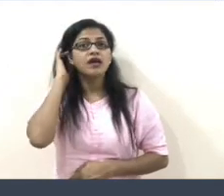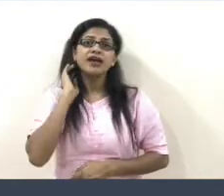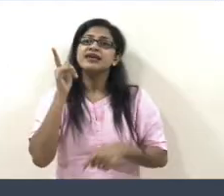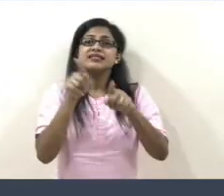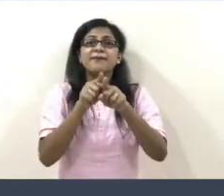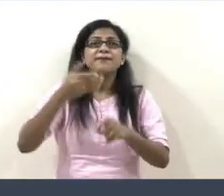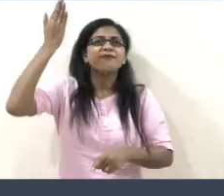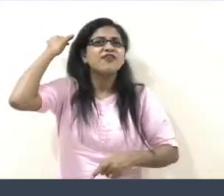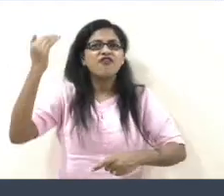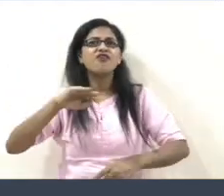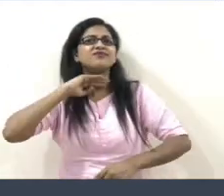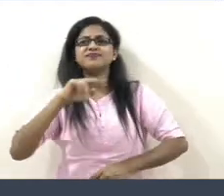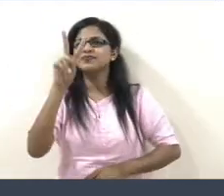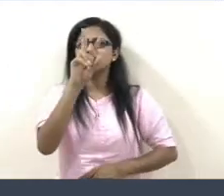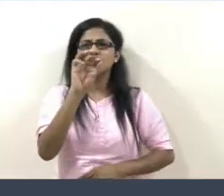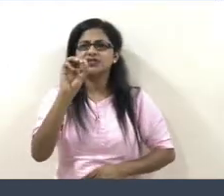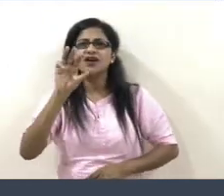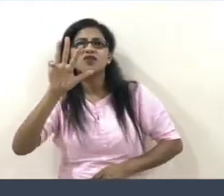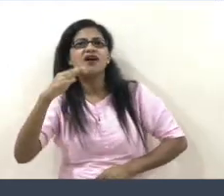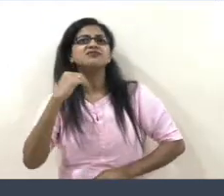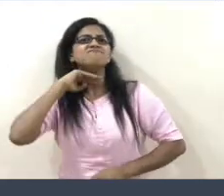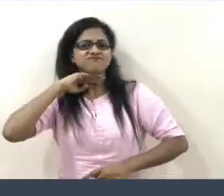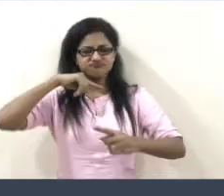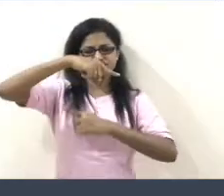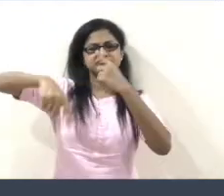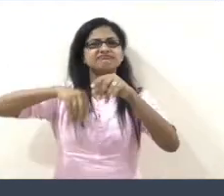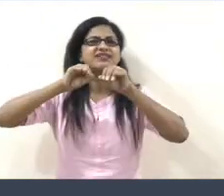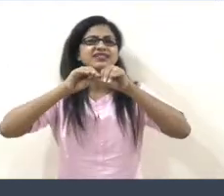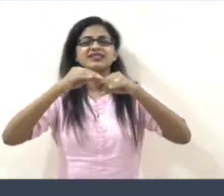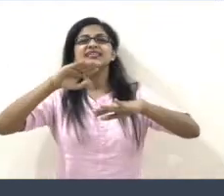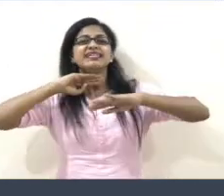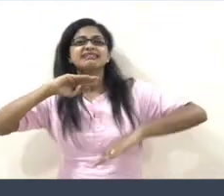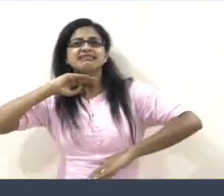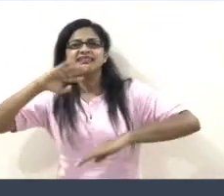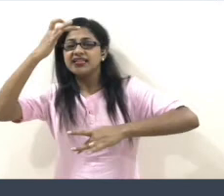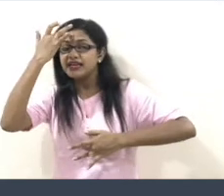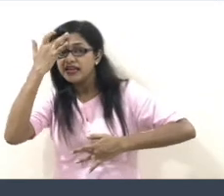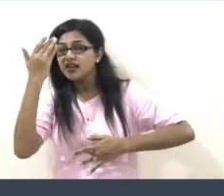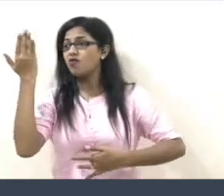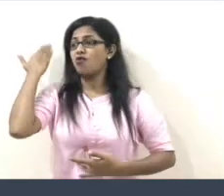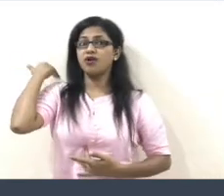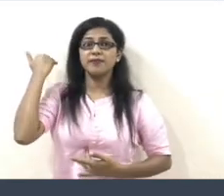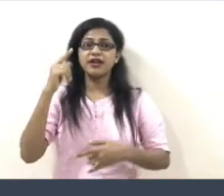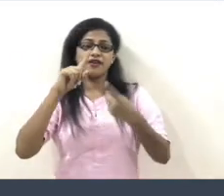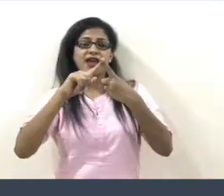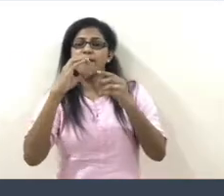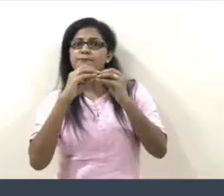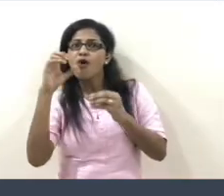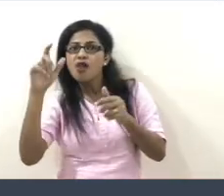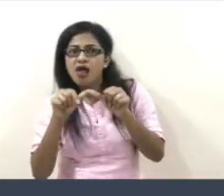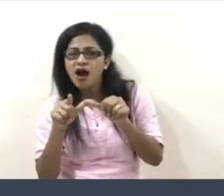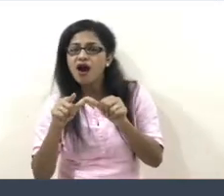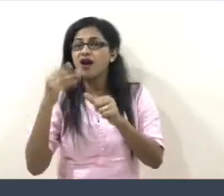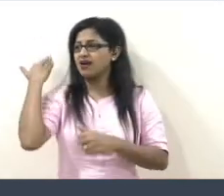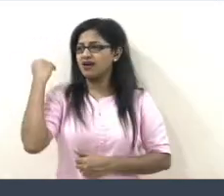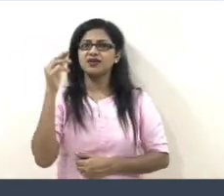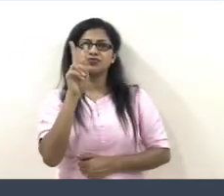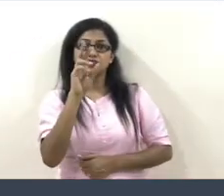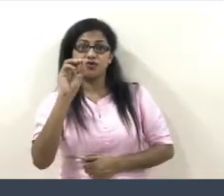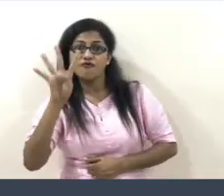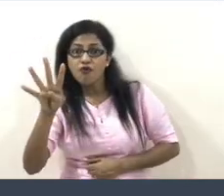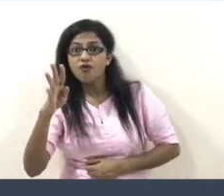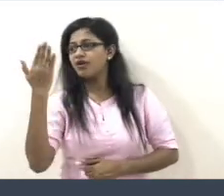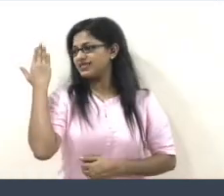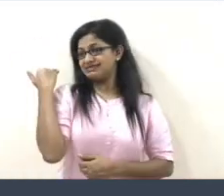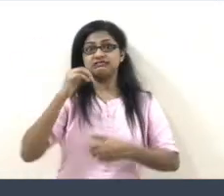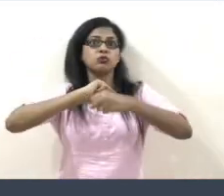2004, or the very recent coronavirus pandemic, viruses have always had a reputation for being the cause of contagion. Though